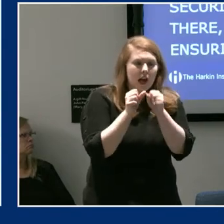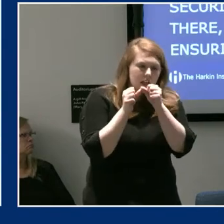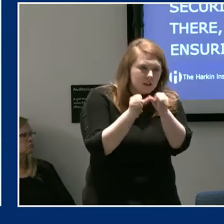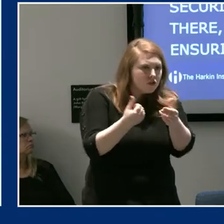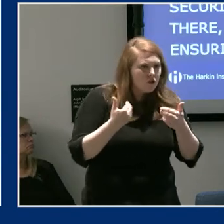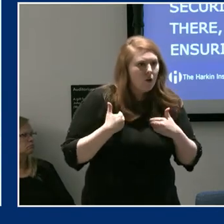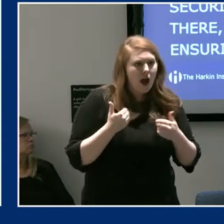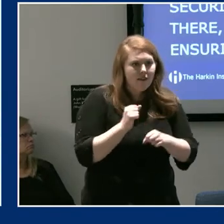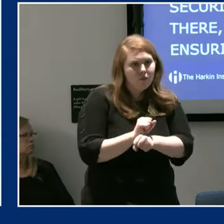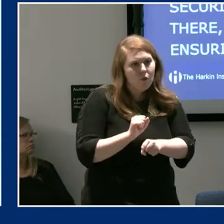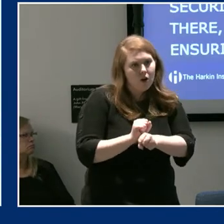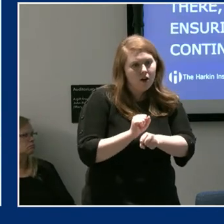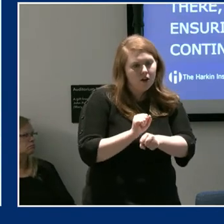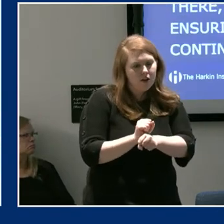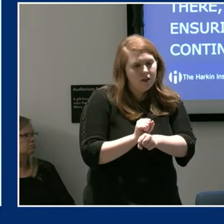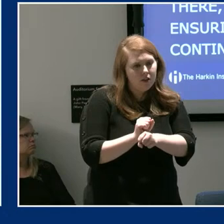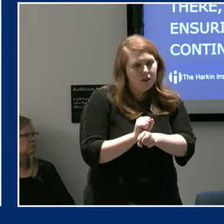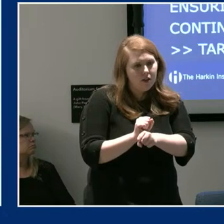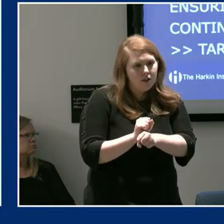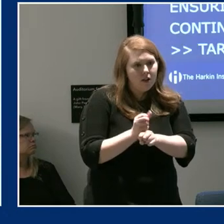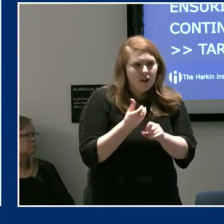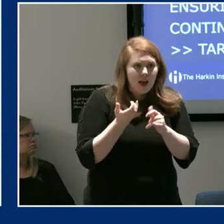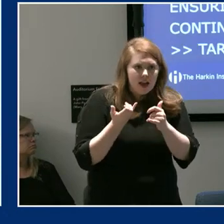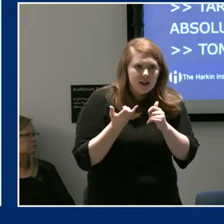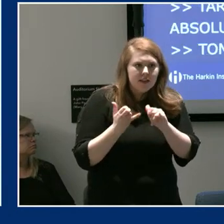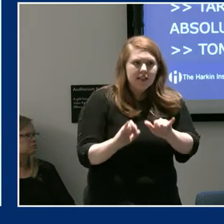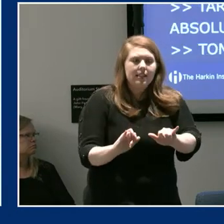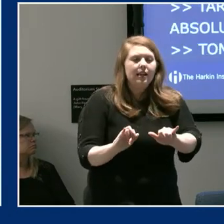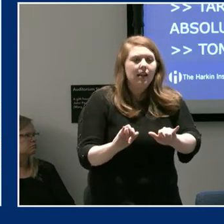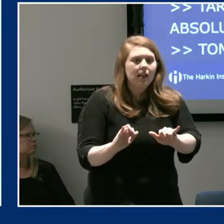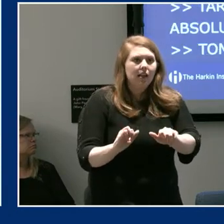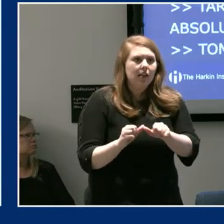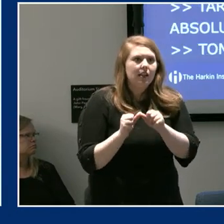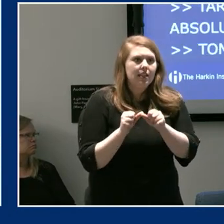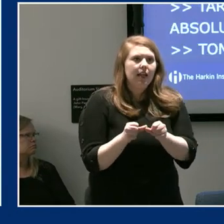employed and still continue to